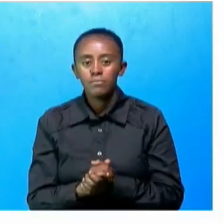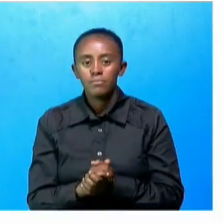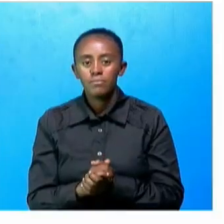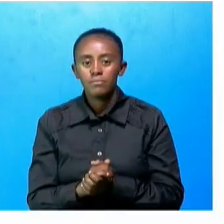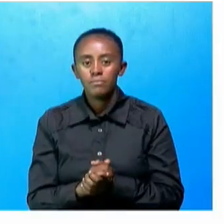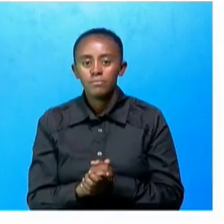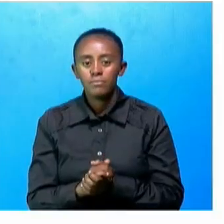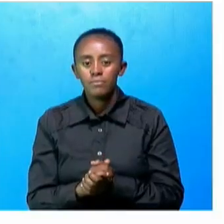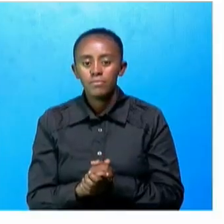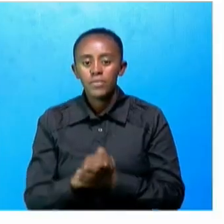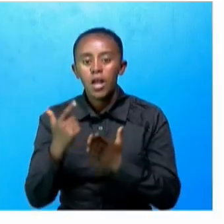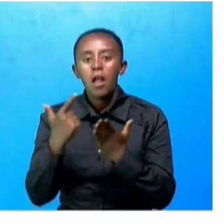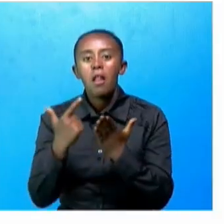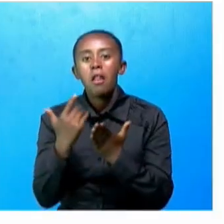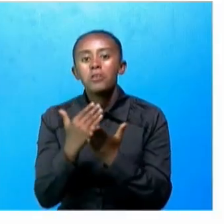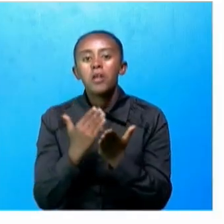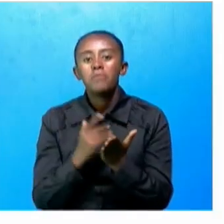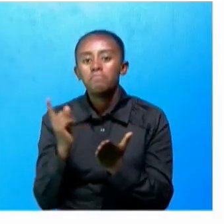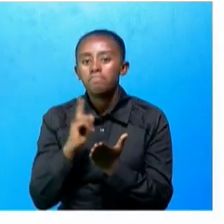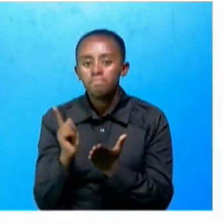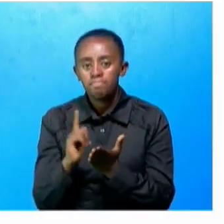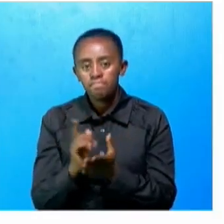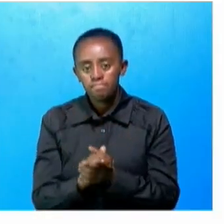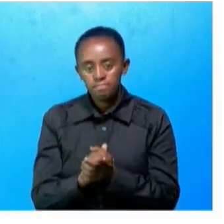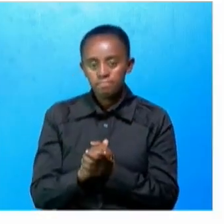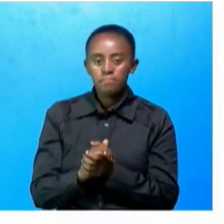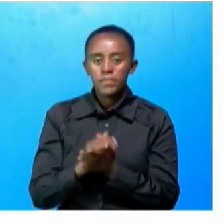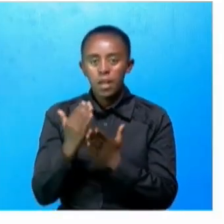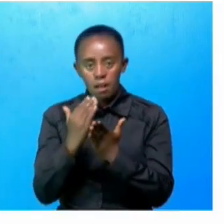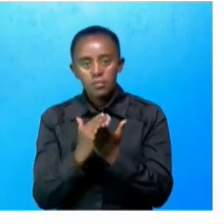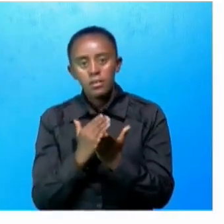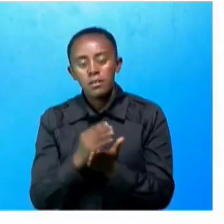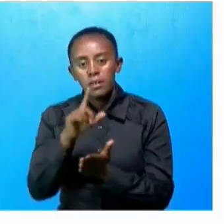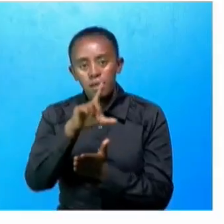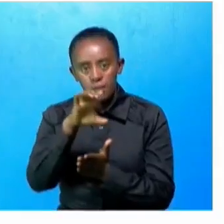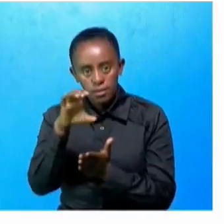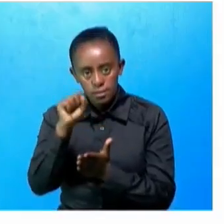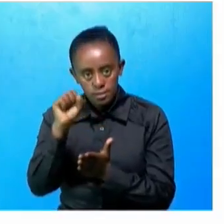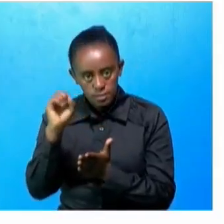What about the lesson? This is lesson